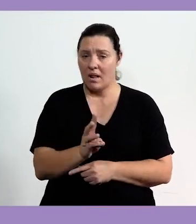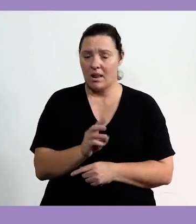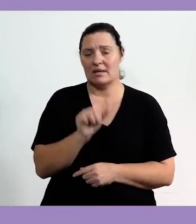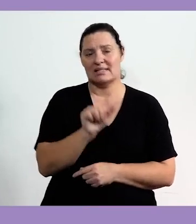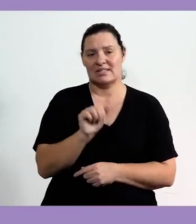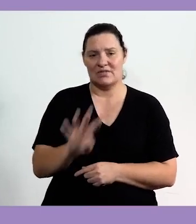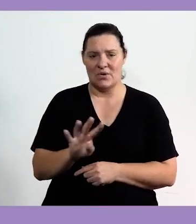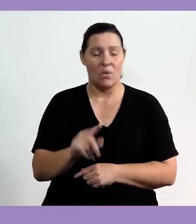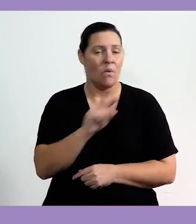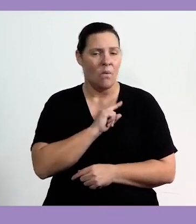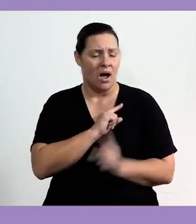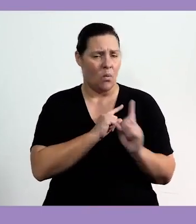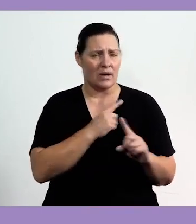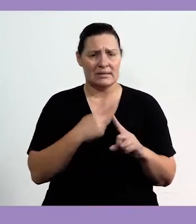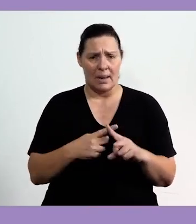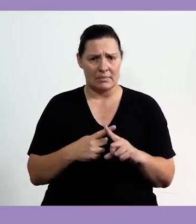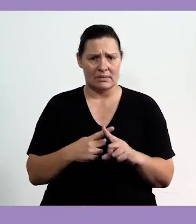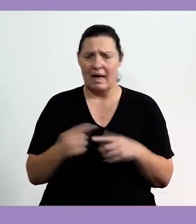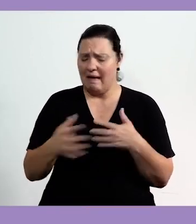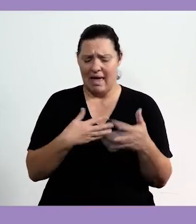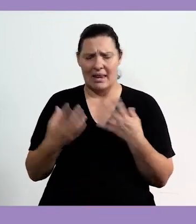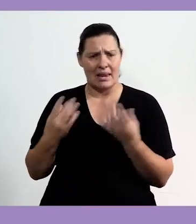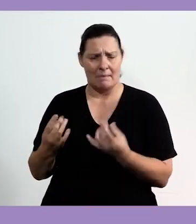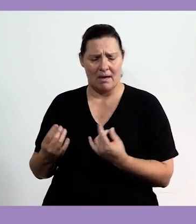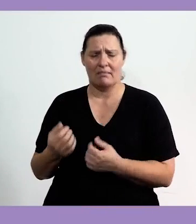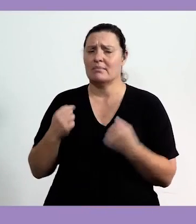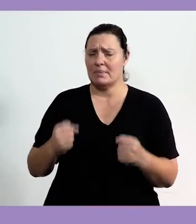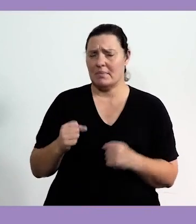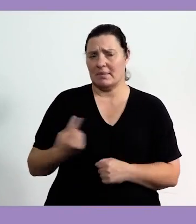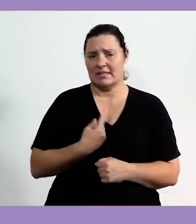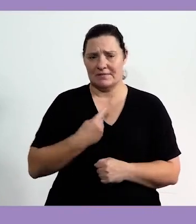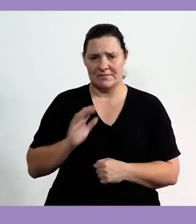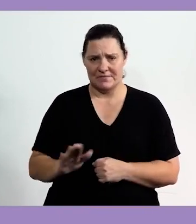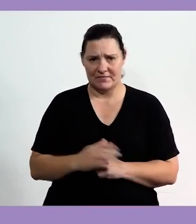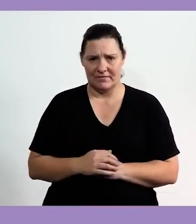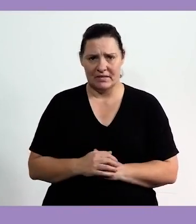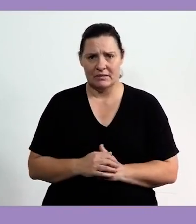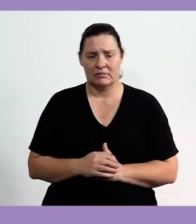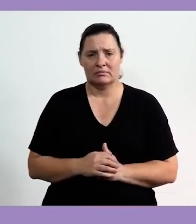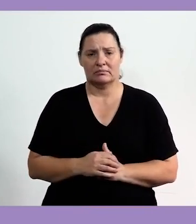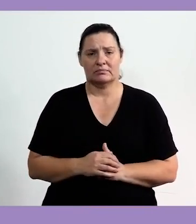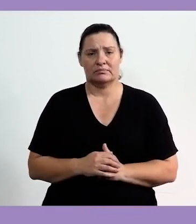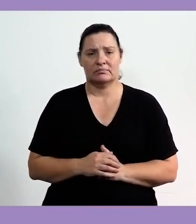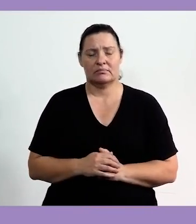answer is going to be 64 because 1 multiplied by any number is itself.